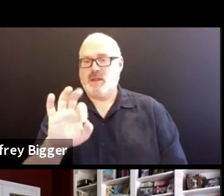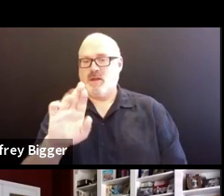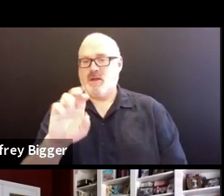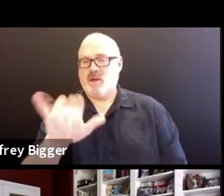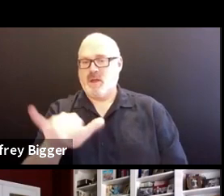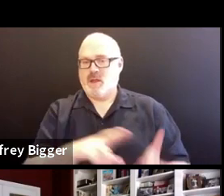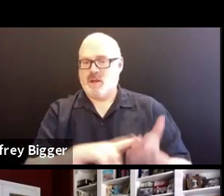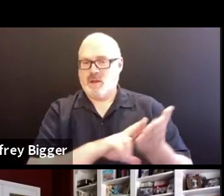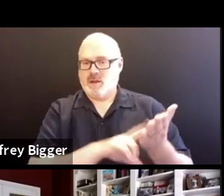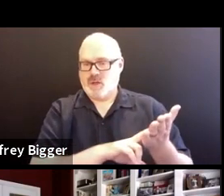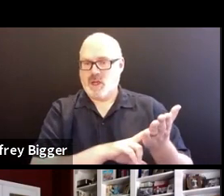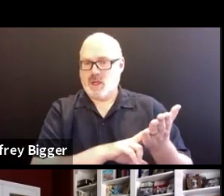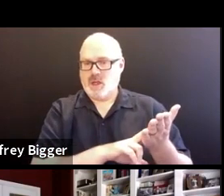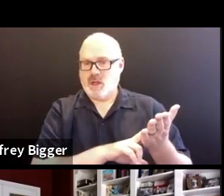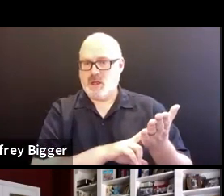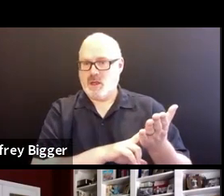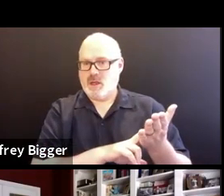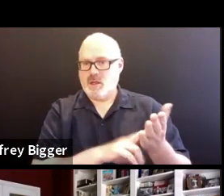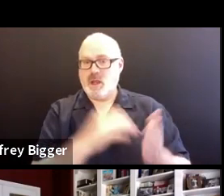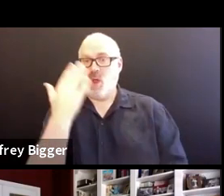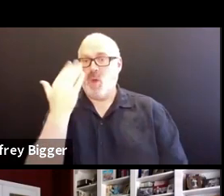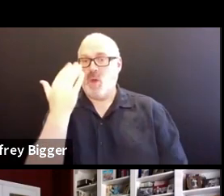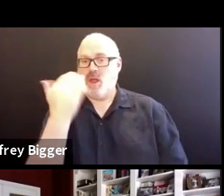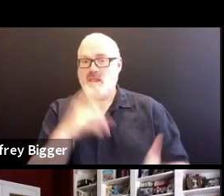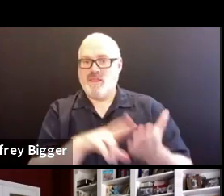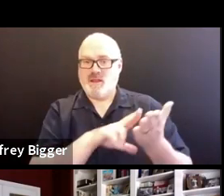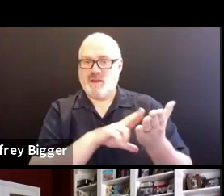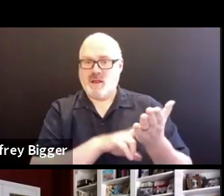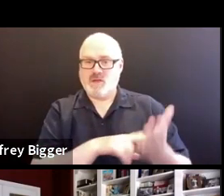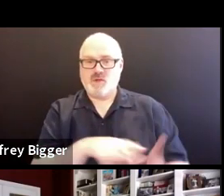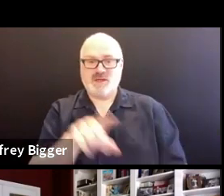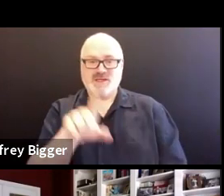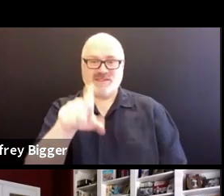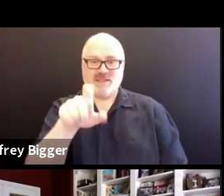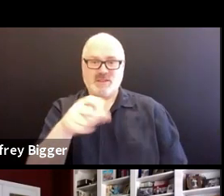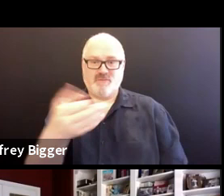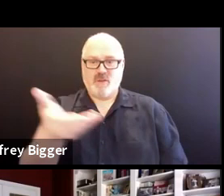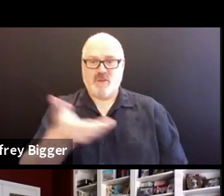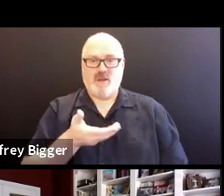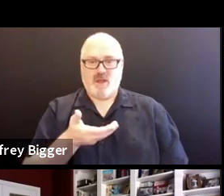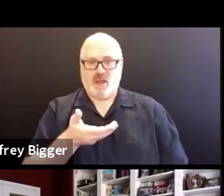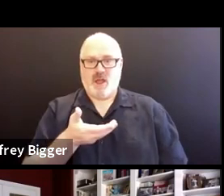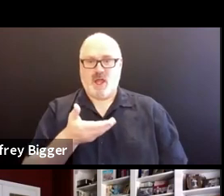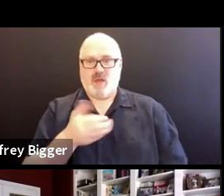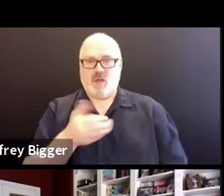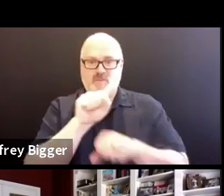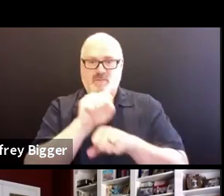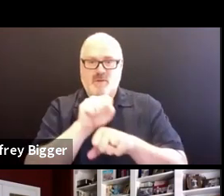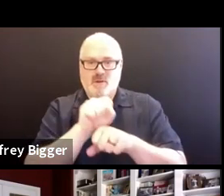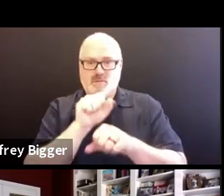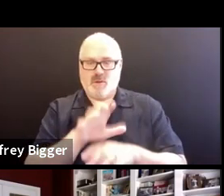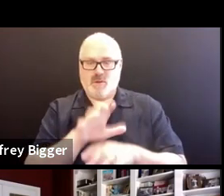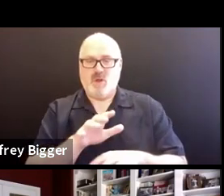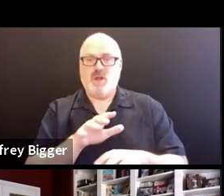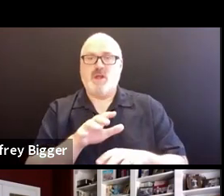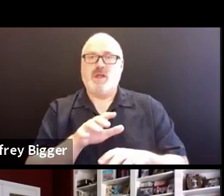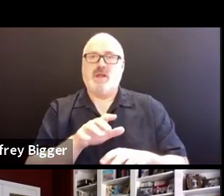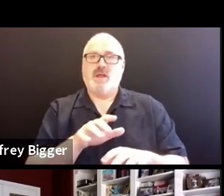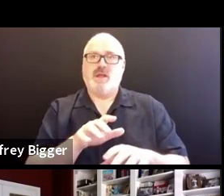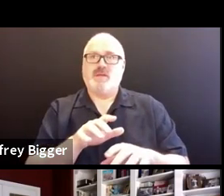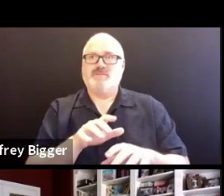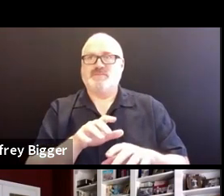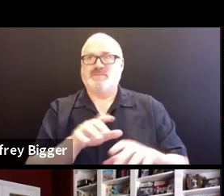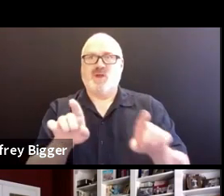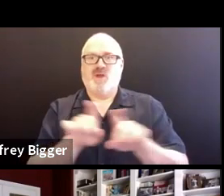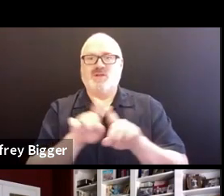contract because the contract is necessary for the hiring of an employee in light of prevailing market